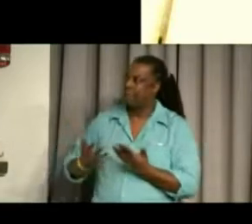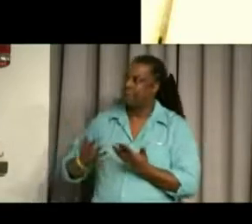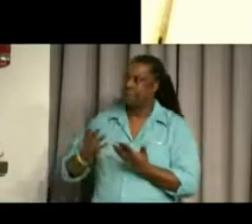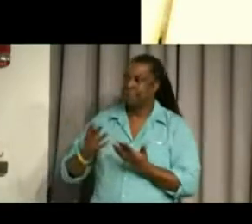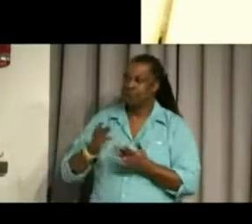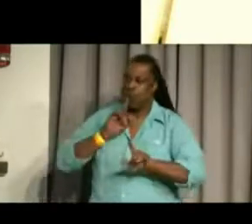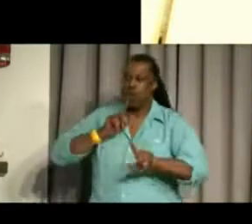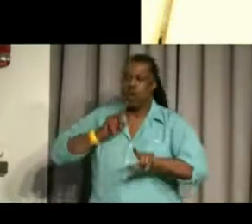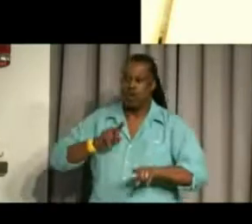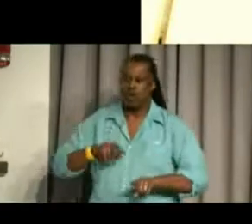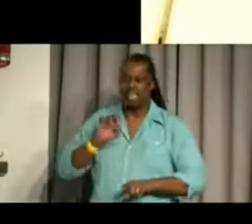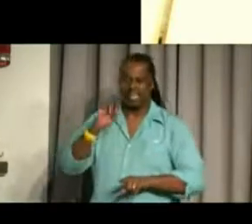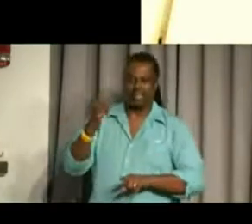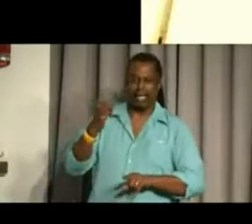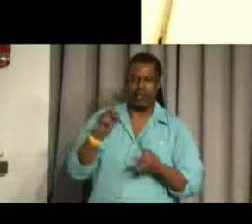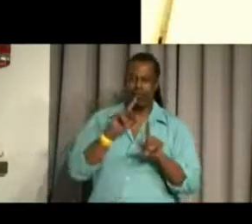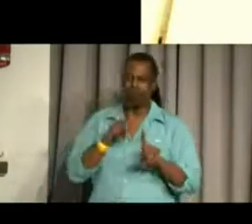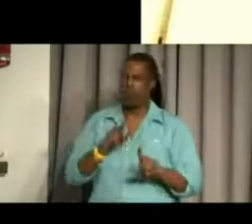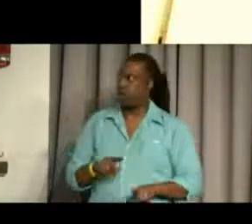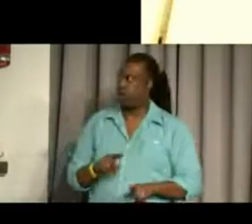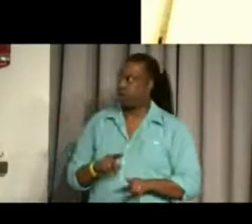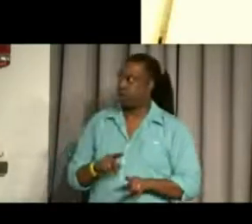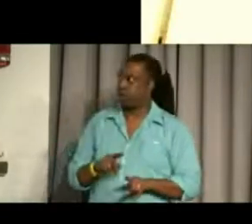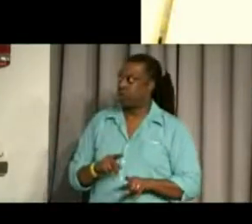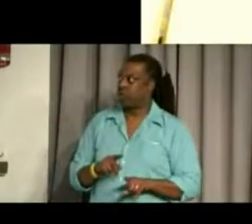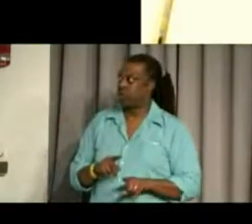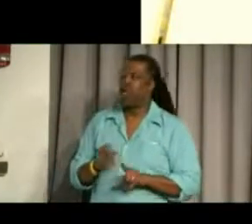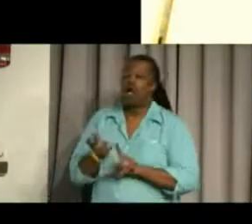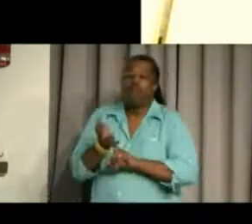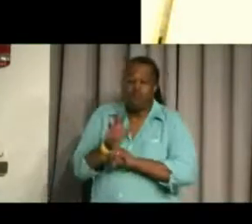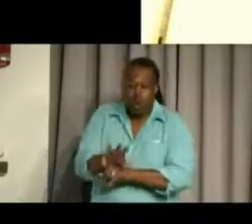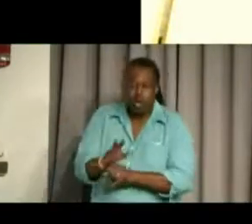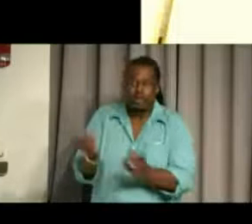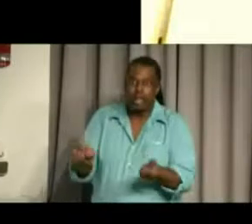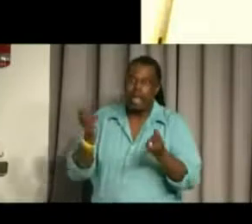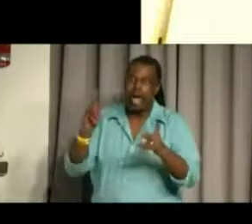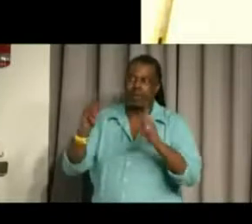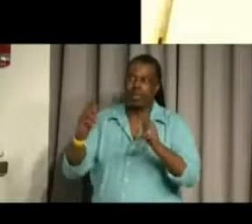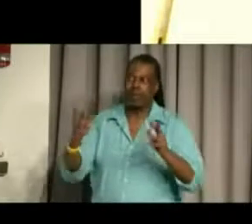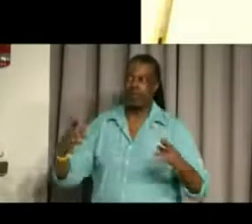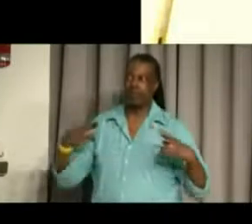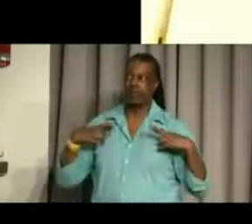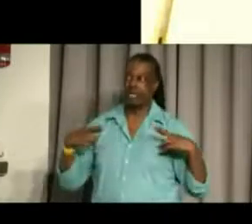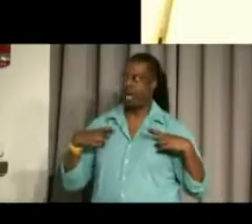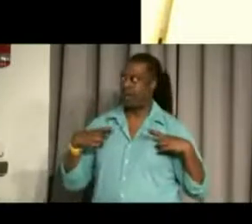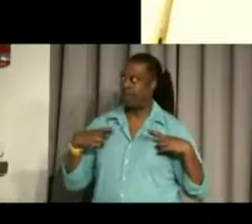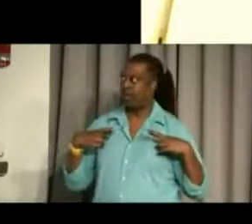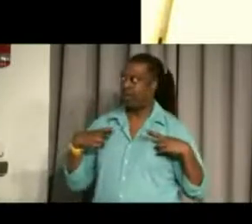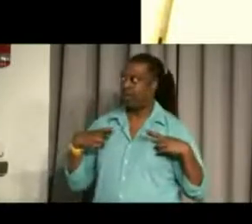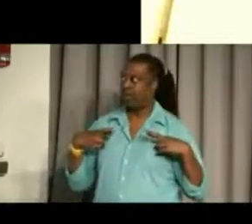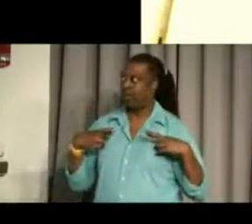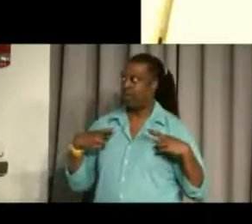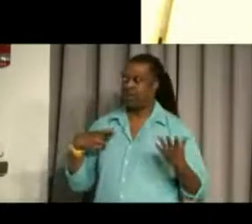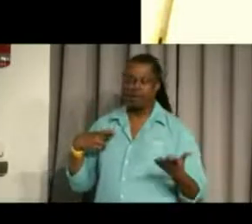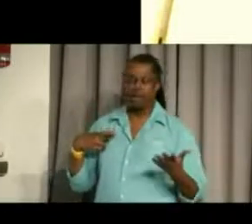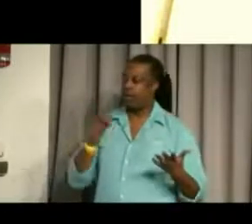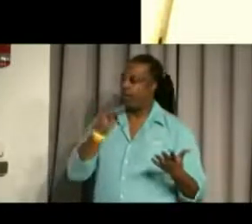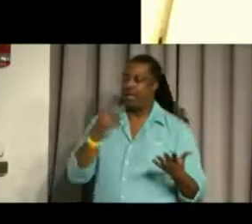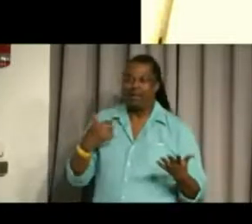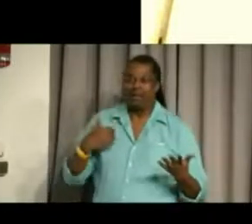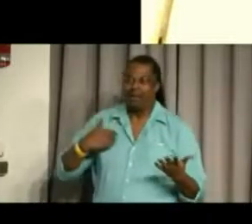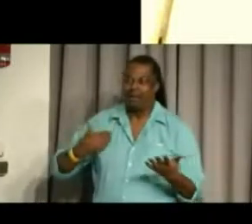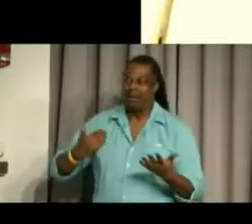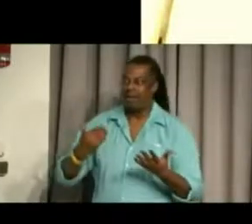executive orders, forced a lot of people into retirement, and we did not have even the staff at the